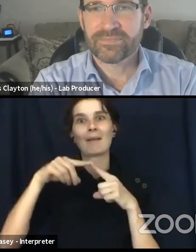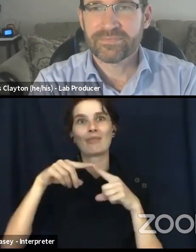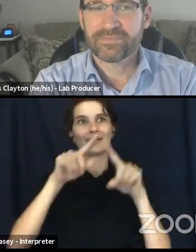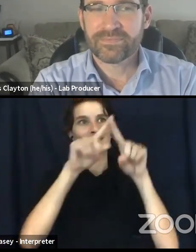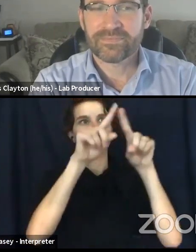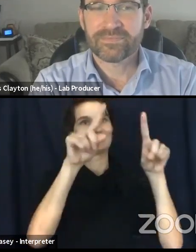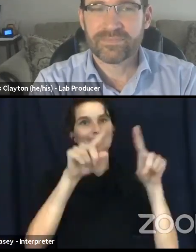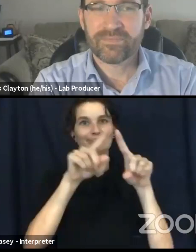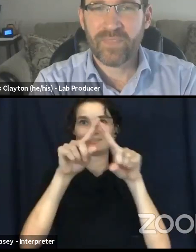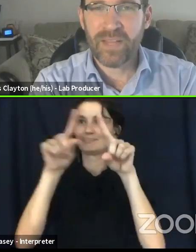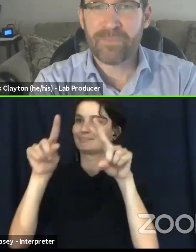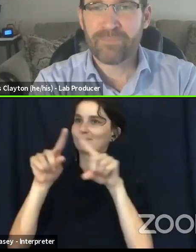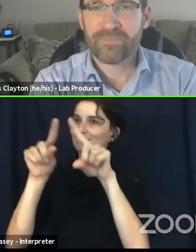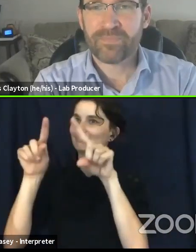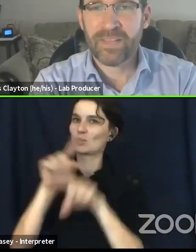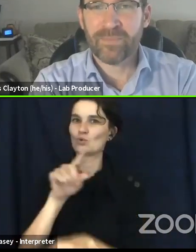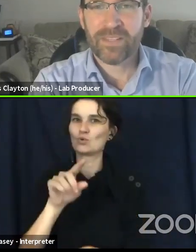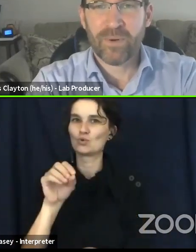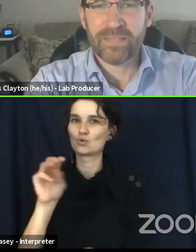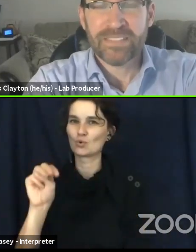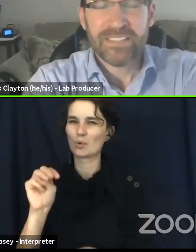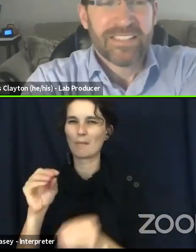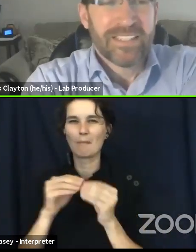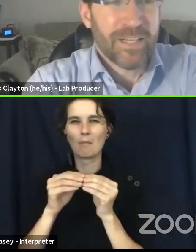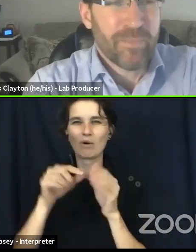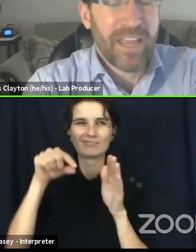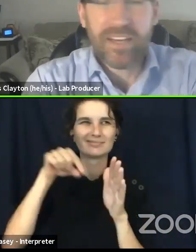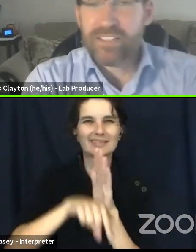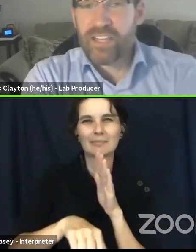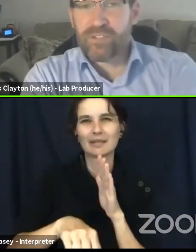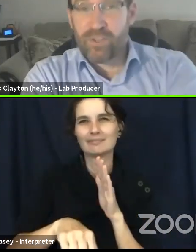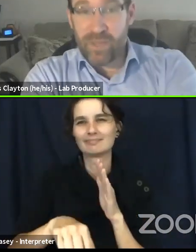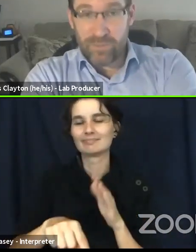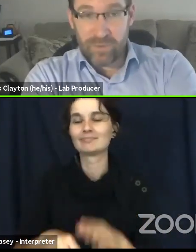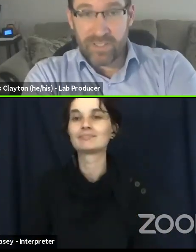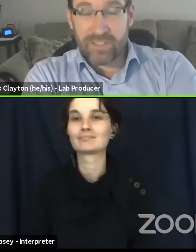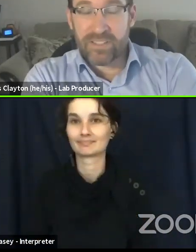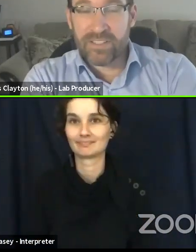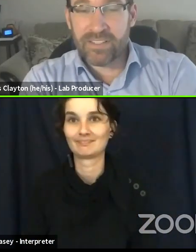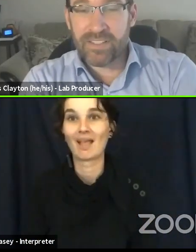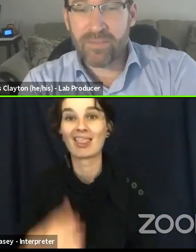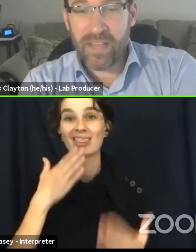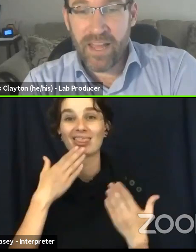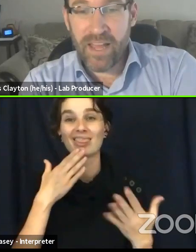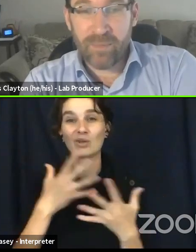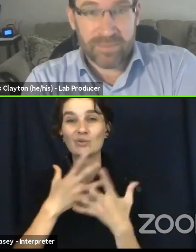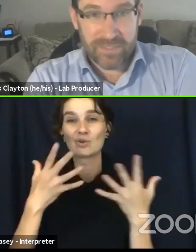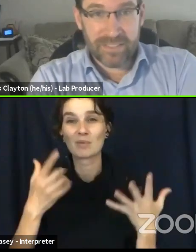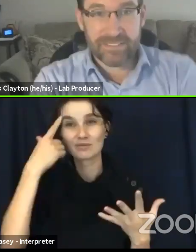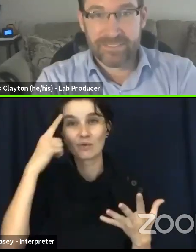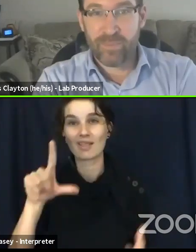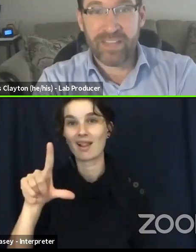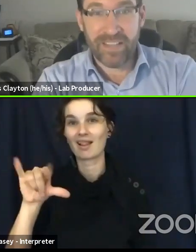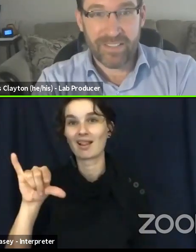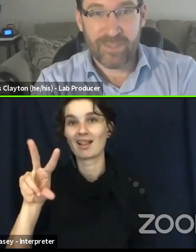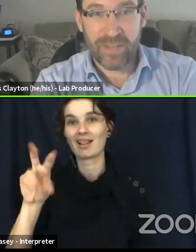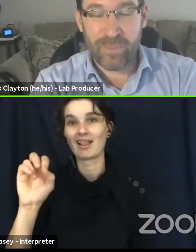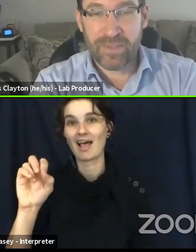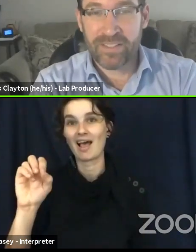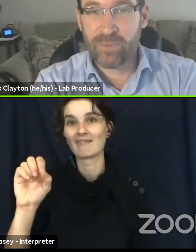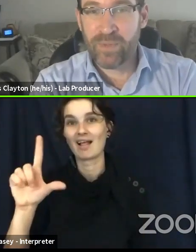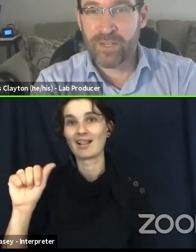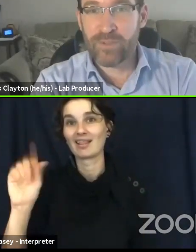more critically? Yeah. Yeah, that's great. And thank you so much for the Live Lab beta that's